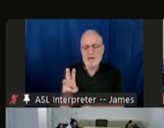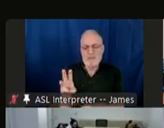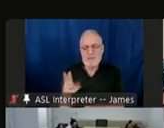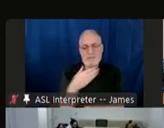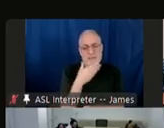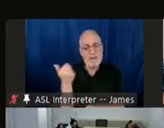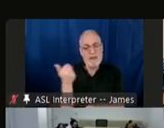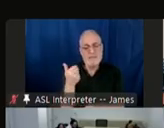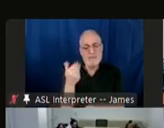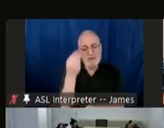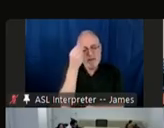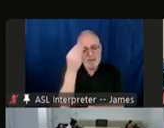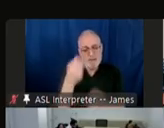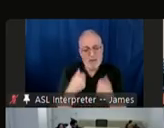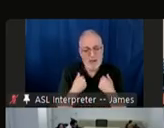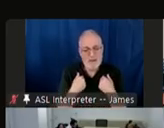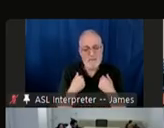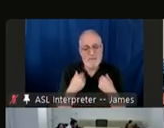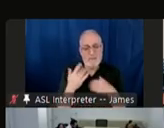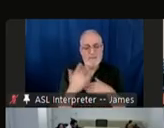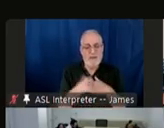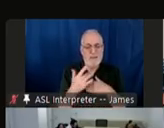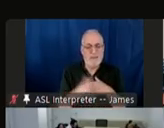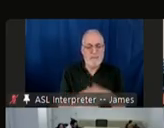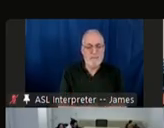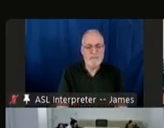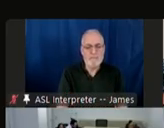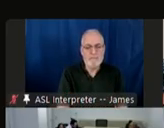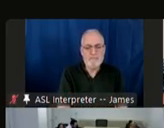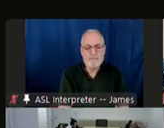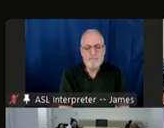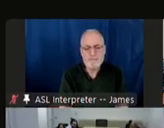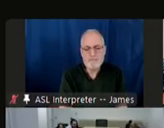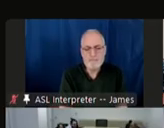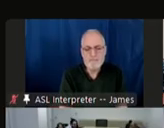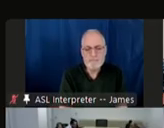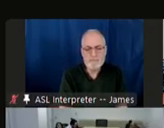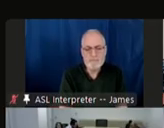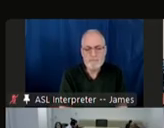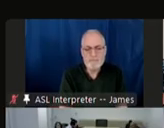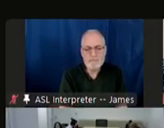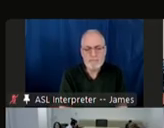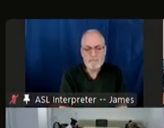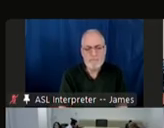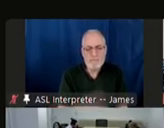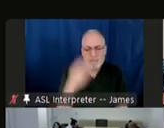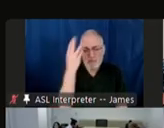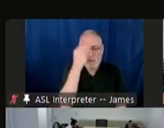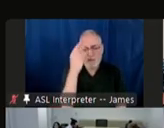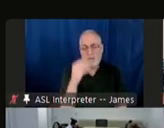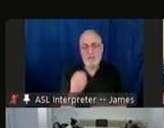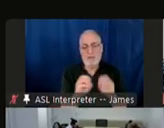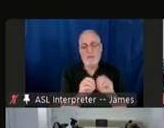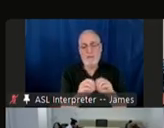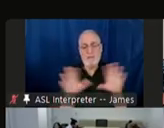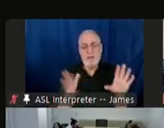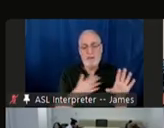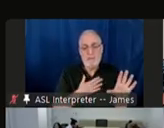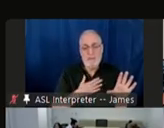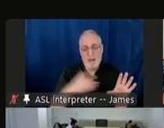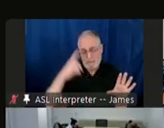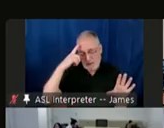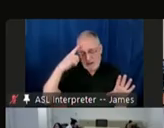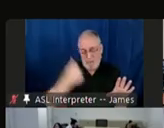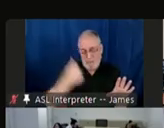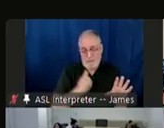information we have available. Could I have the next slide, please? So when thinking through this, it was really clear in my mind. And again, I'm going to just say I'm not